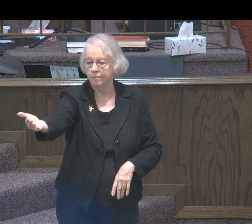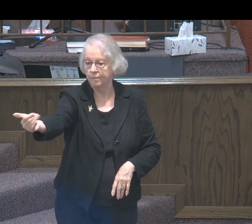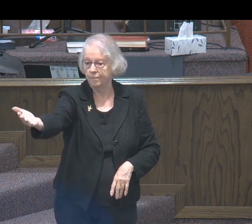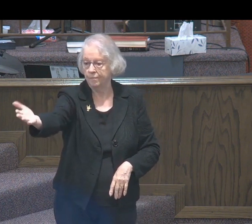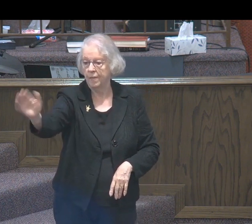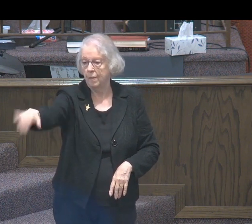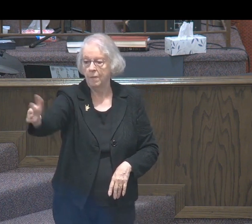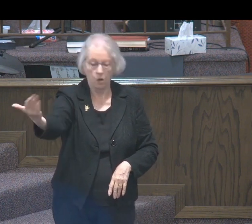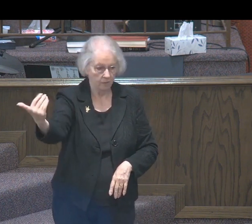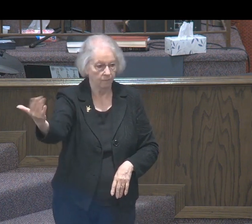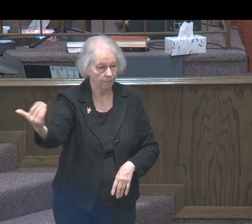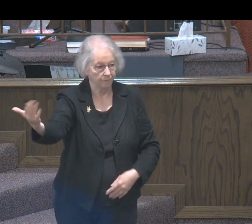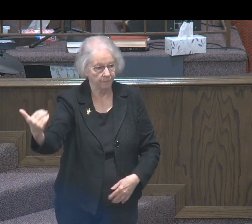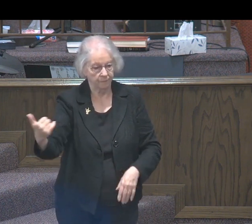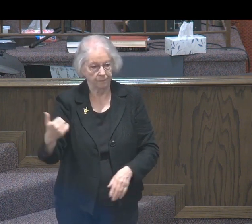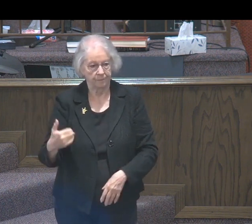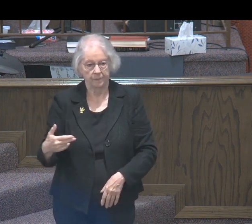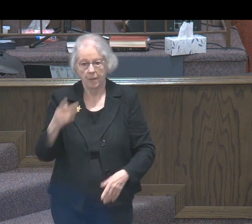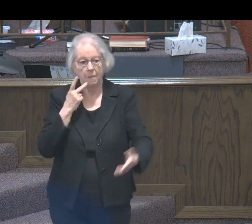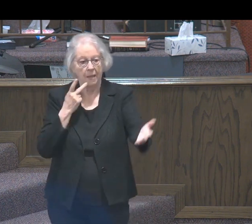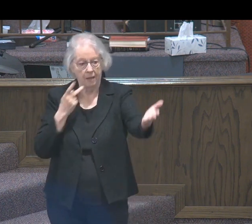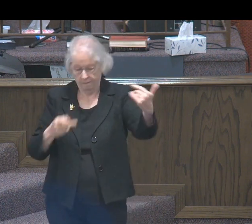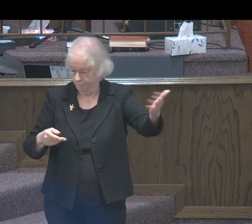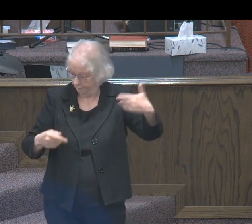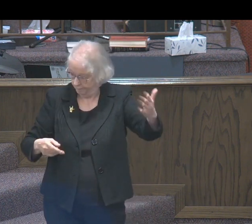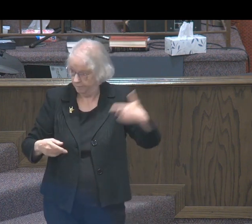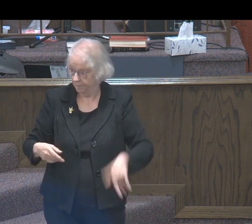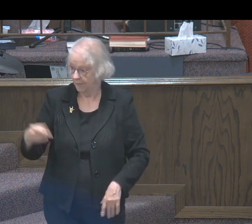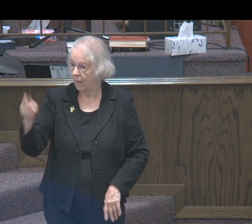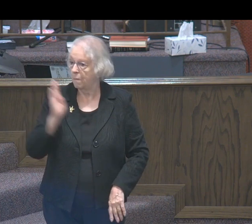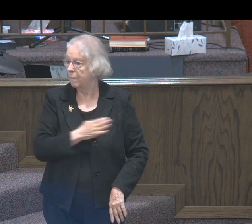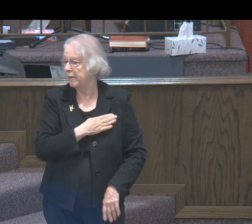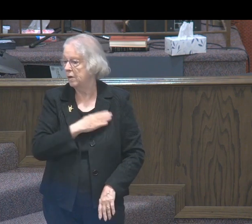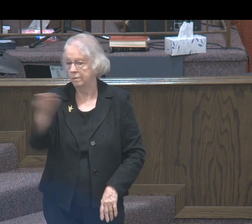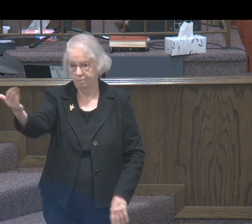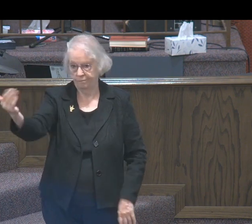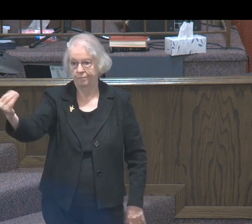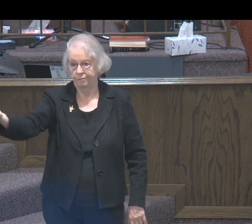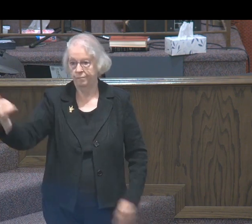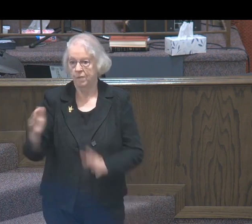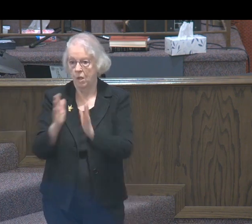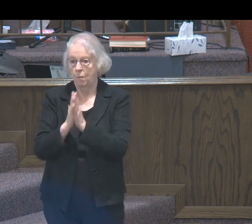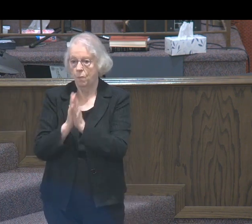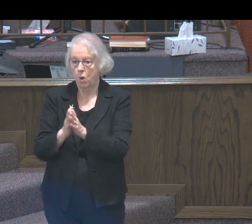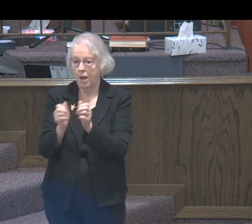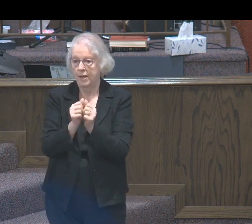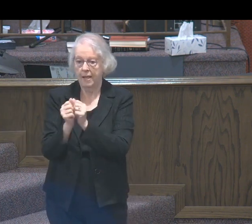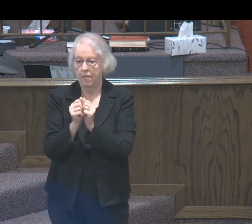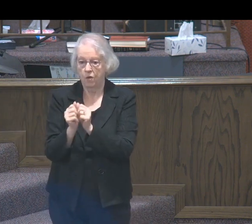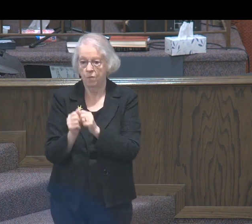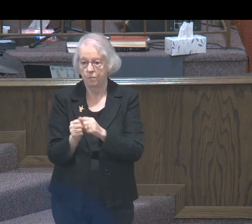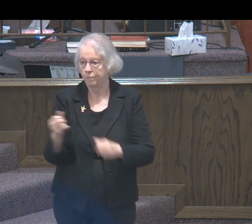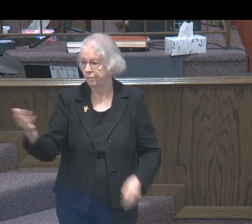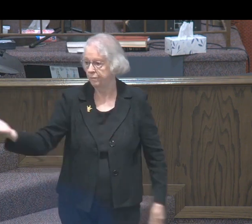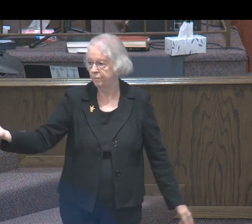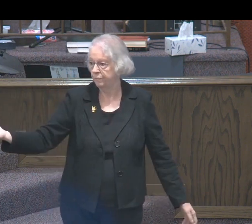and His majesty in our lives. Father, as we come to this time in our service